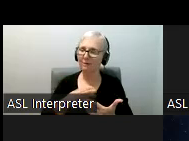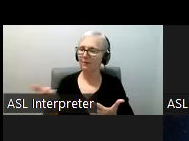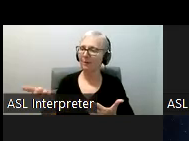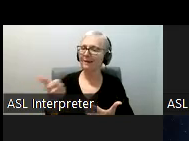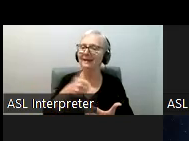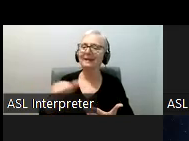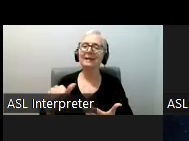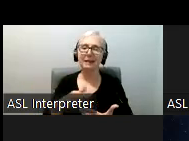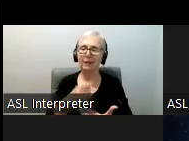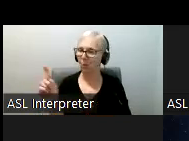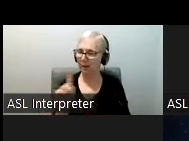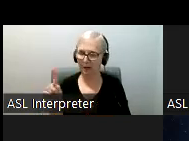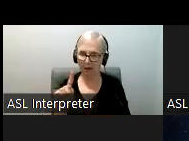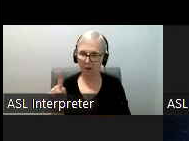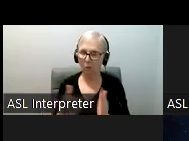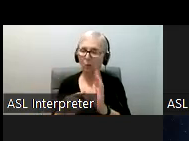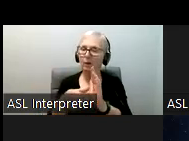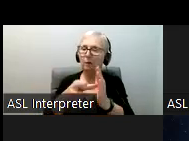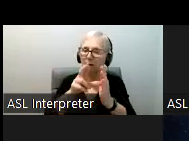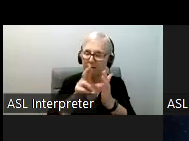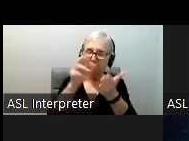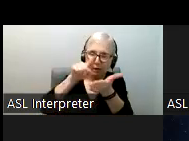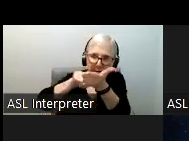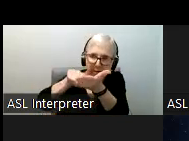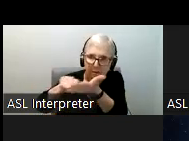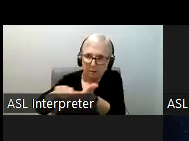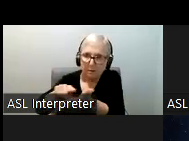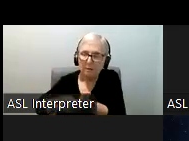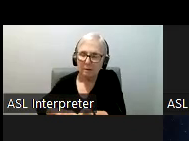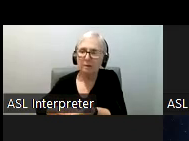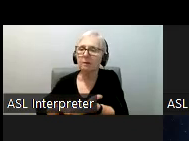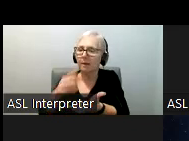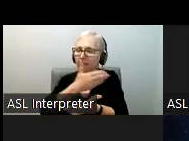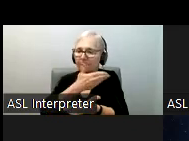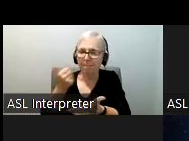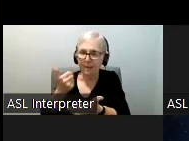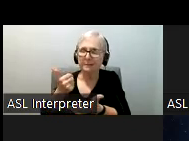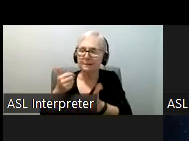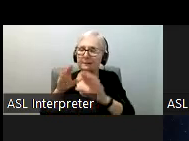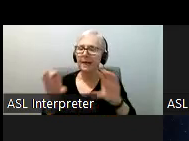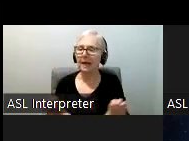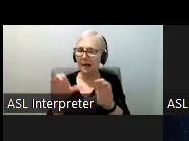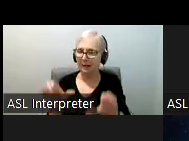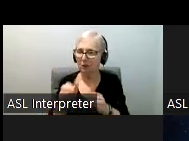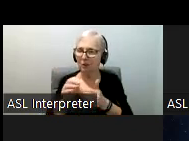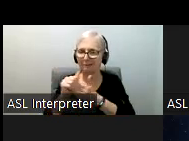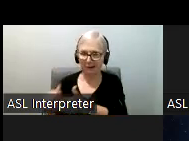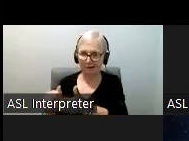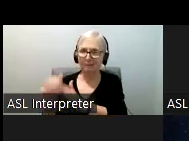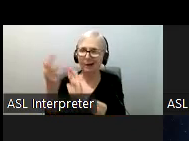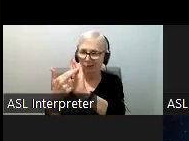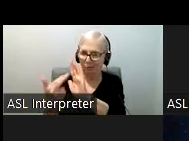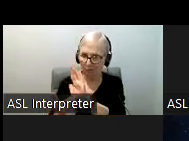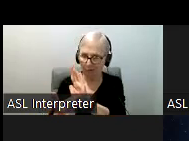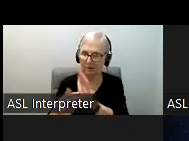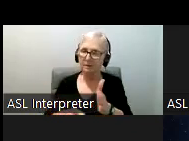BHA staff reviews and investigates the matter to determine the best course of action as guided by our rules. Sometimes